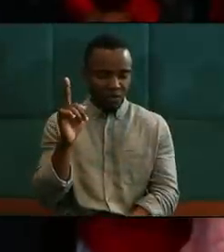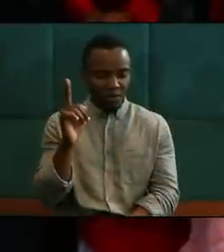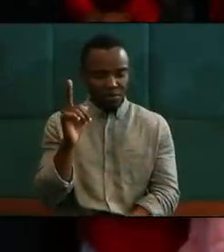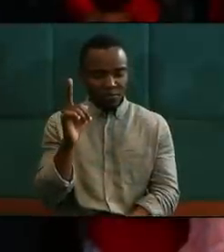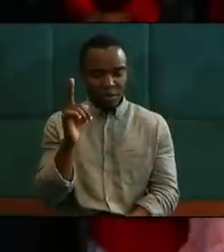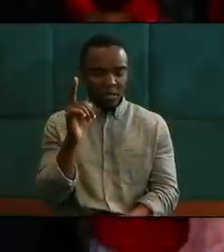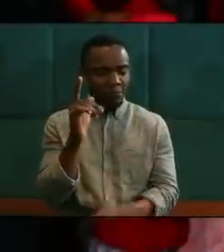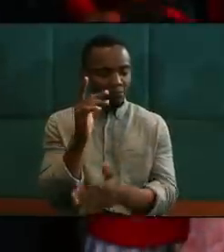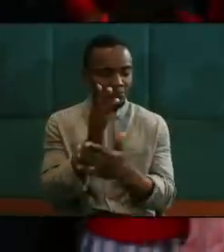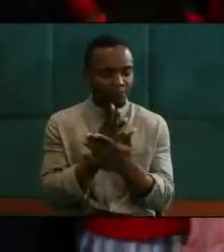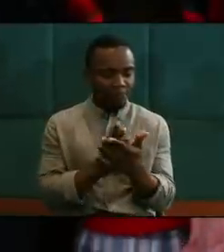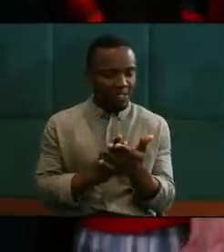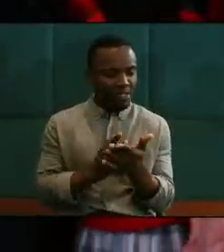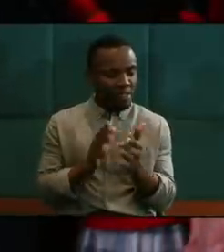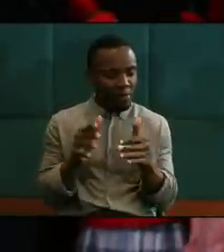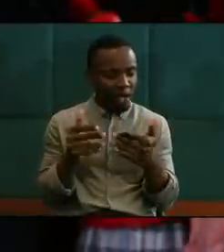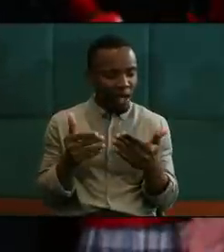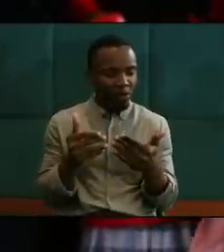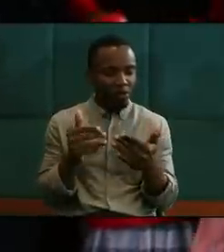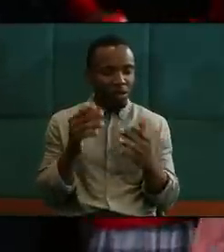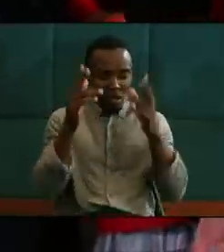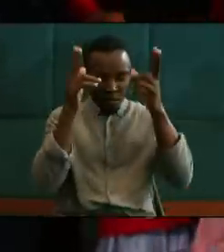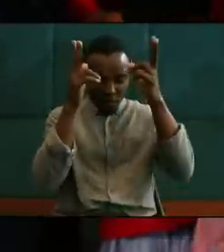somehow the devil